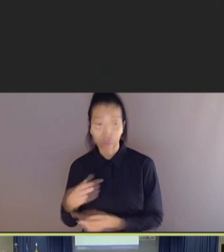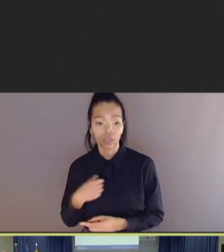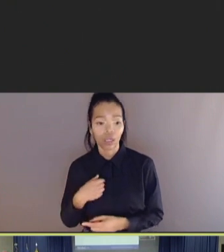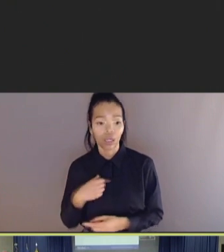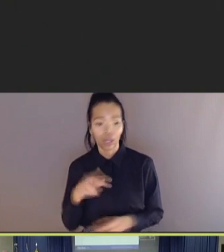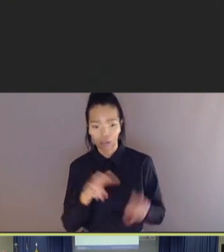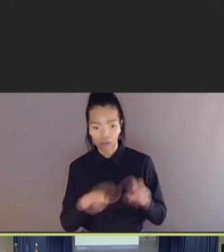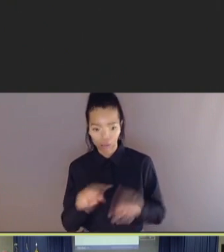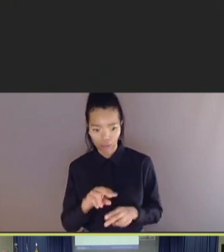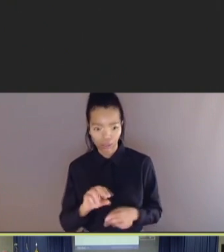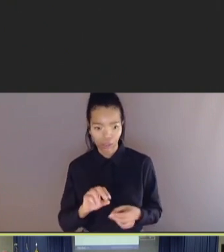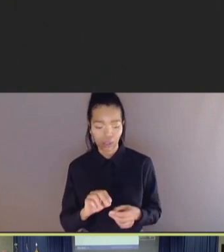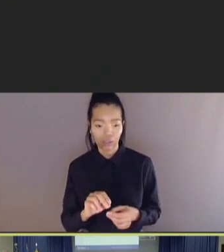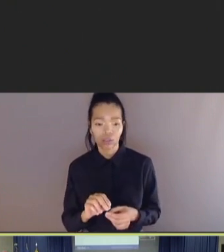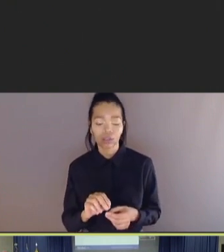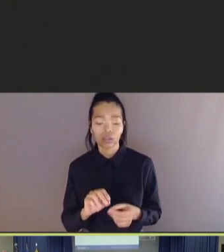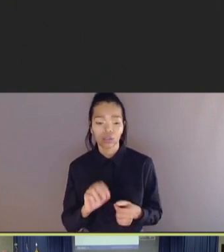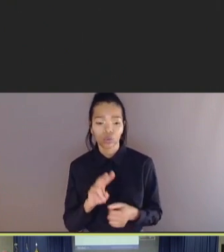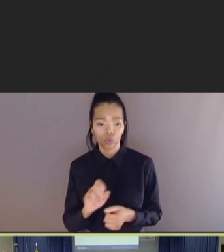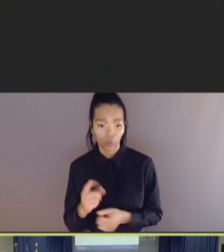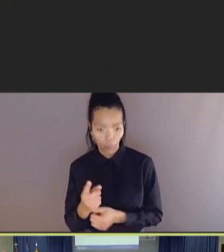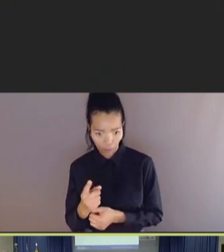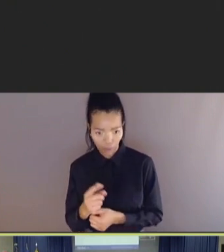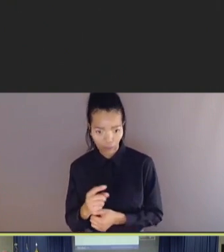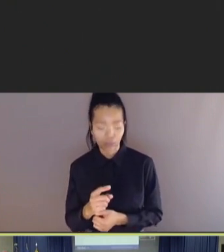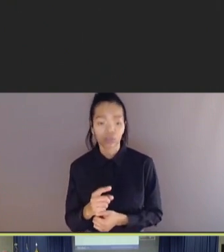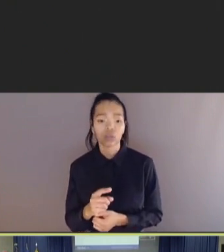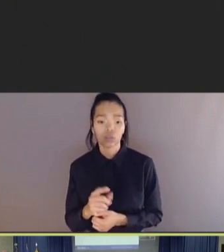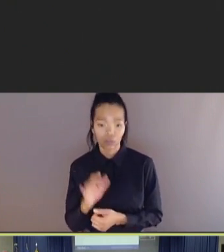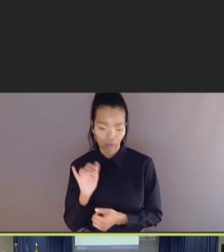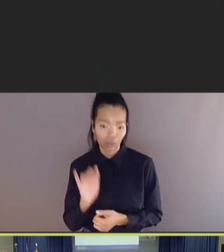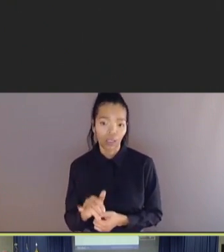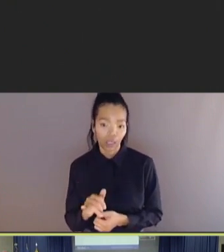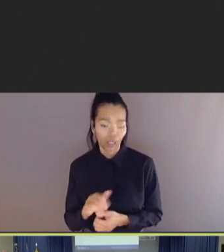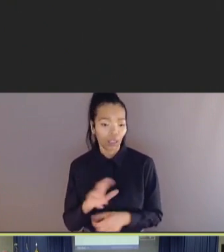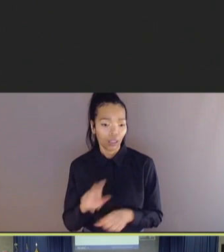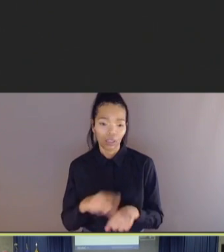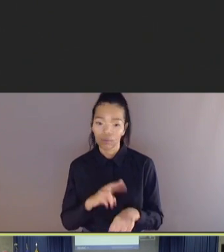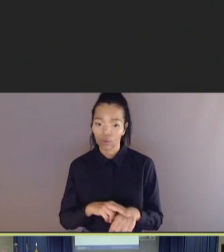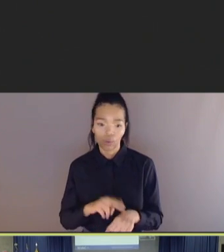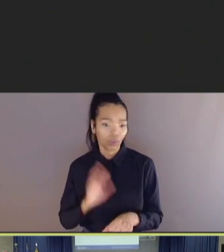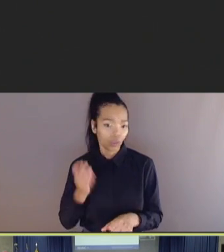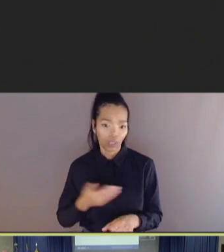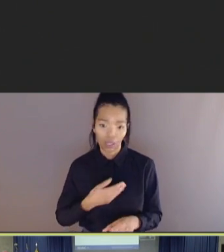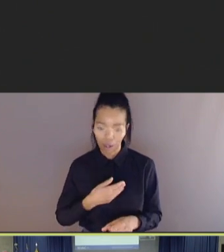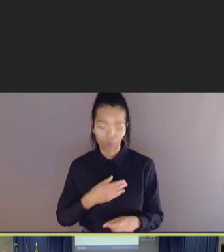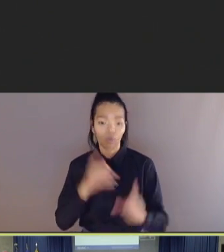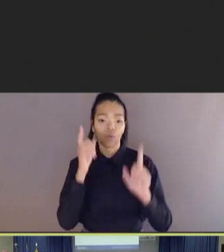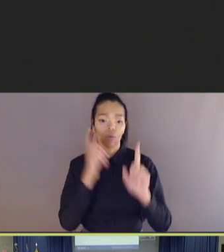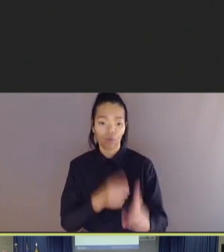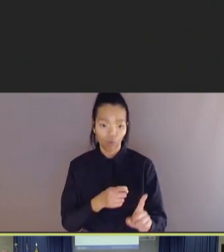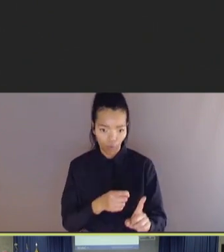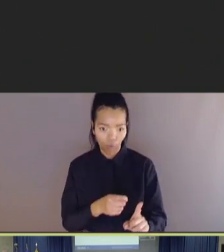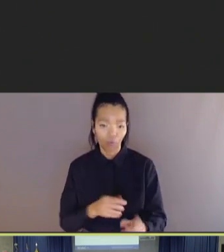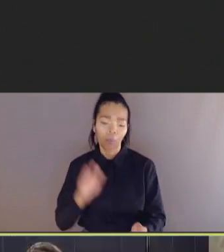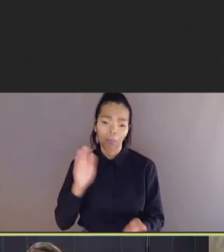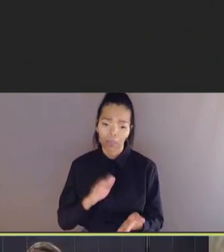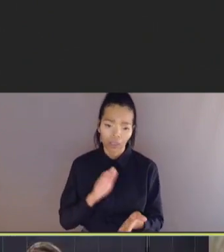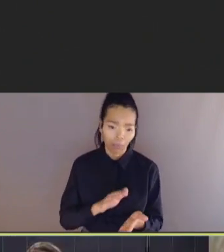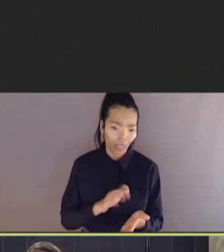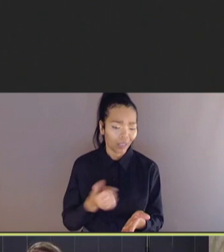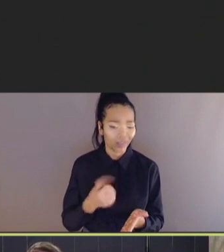1 is certainly one of our aspirational goals. It's the whole focus of our safety system, is to minimize any